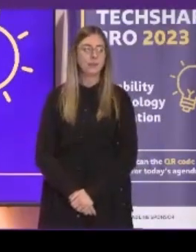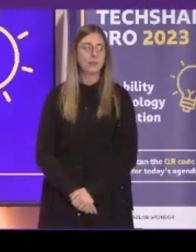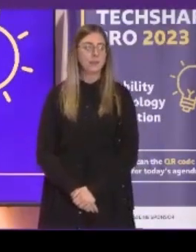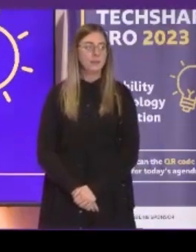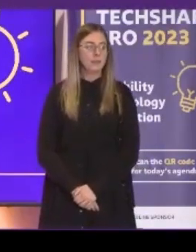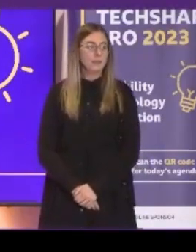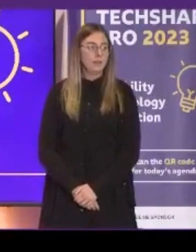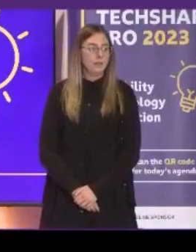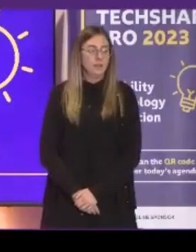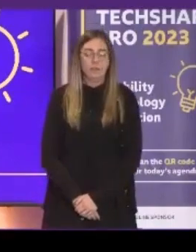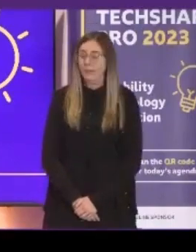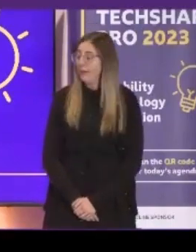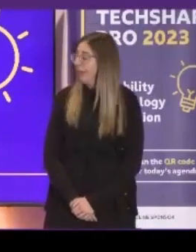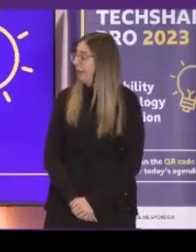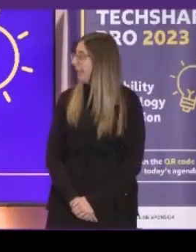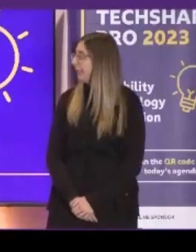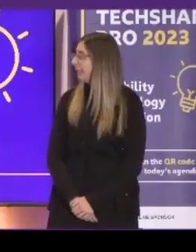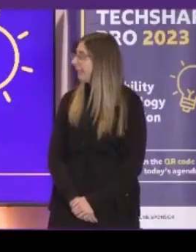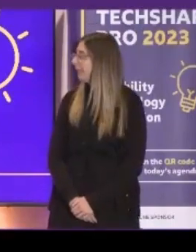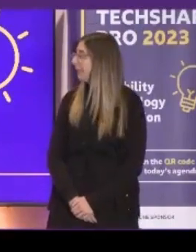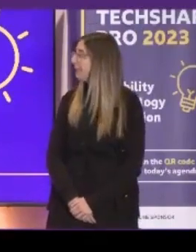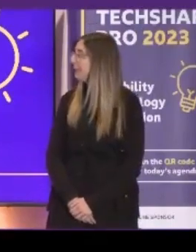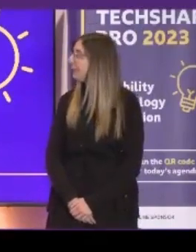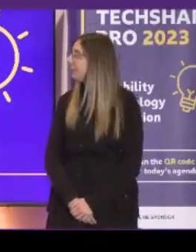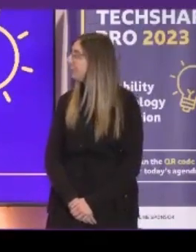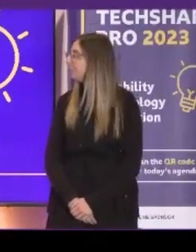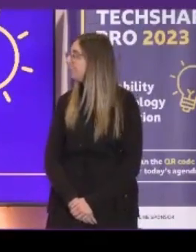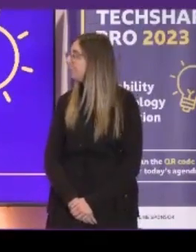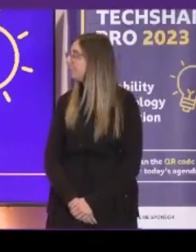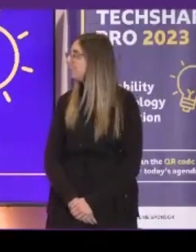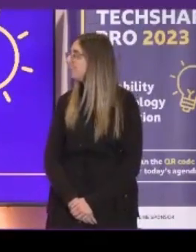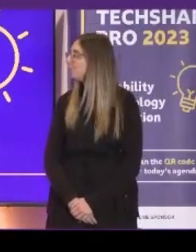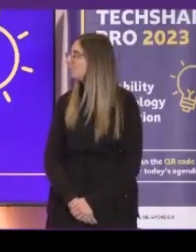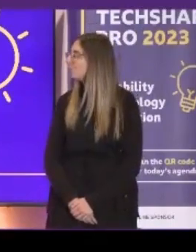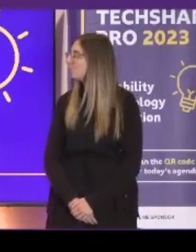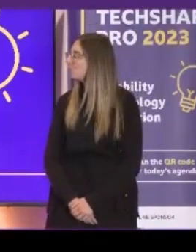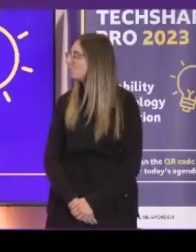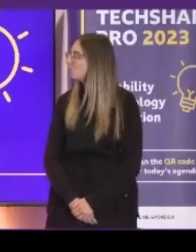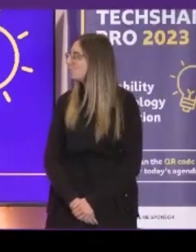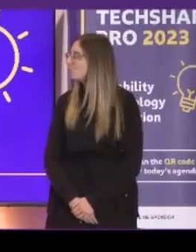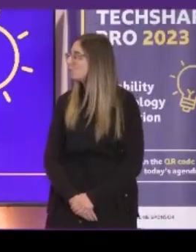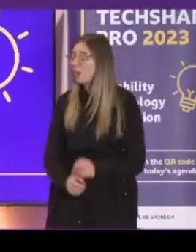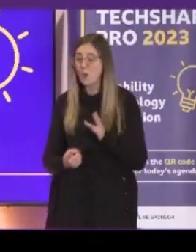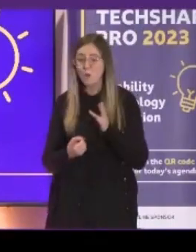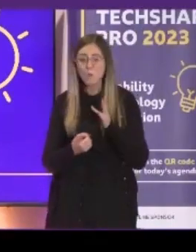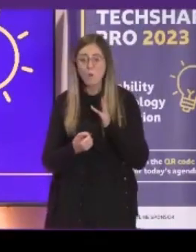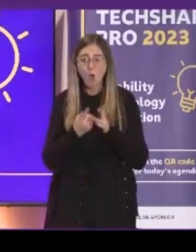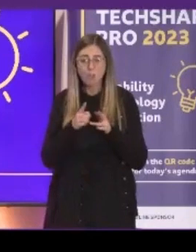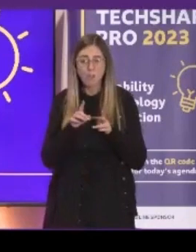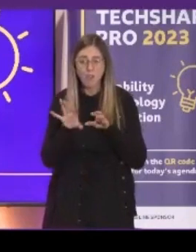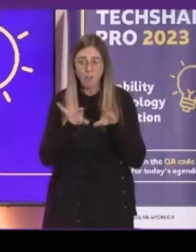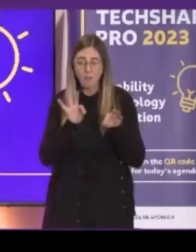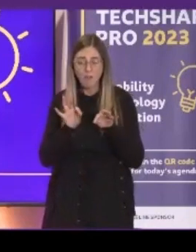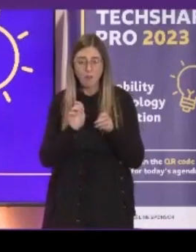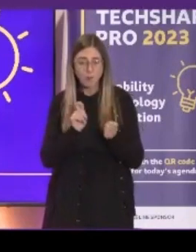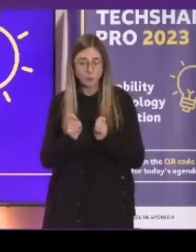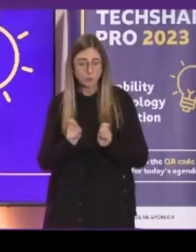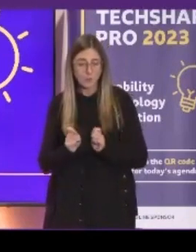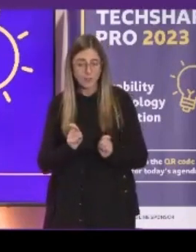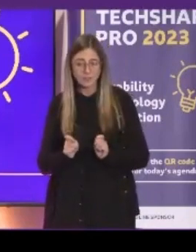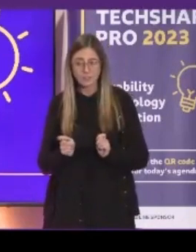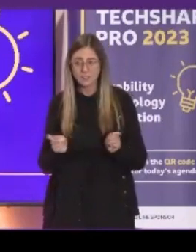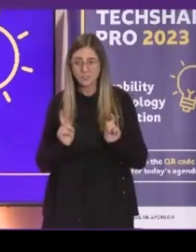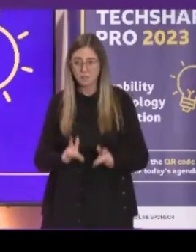And then, I guess, what other alternatives, adjustments do you make, Rory,